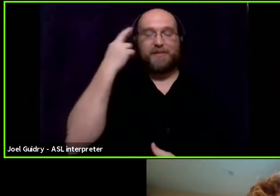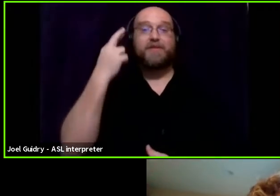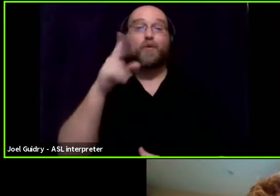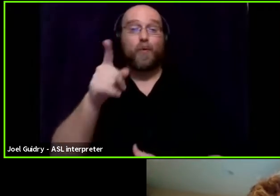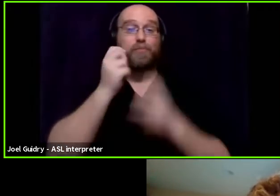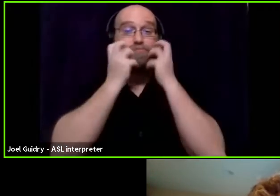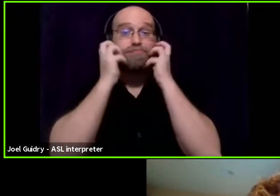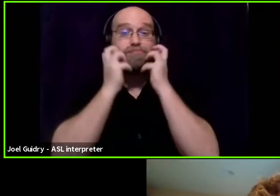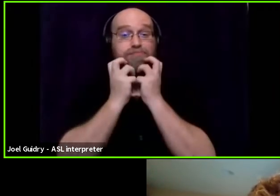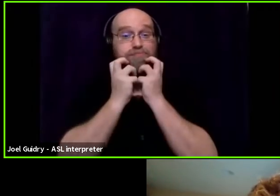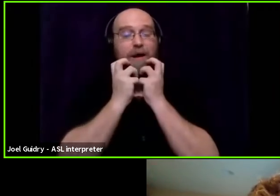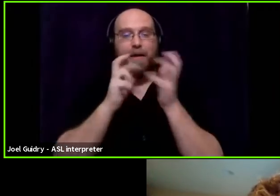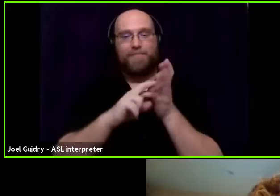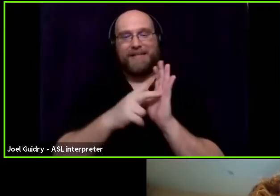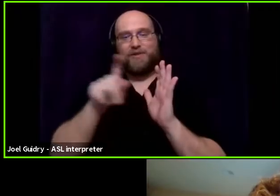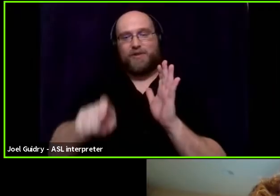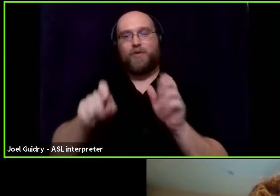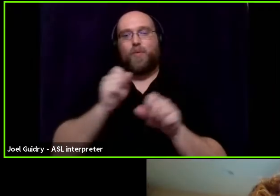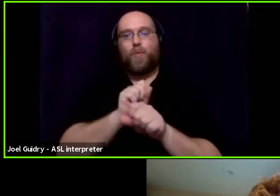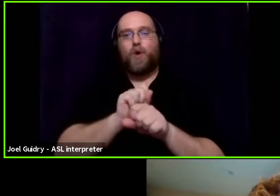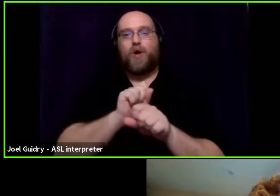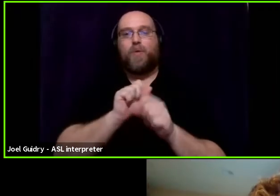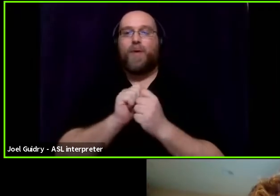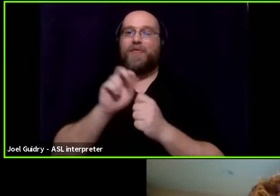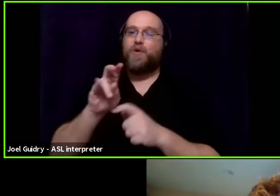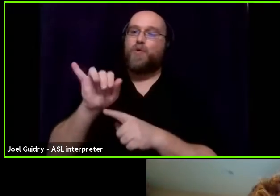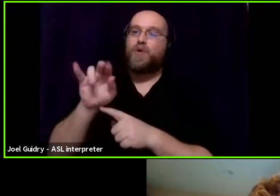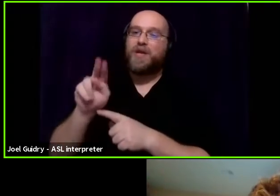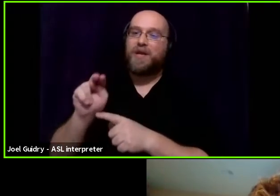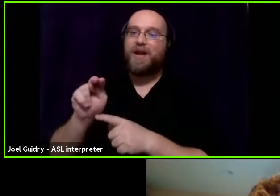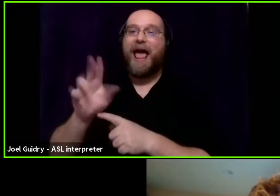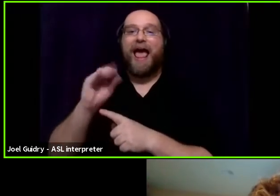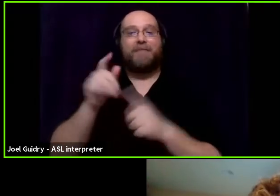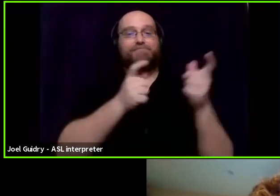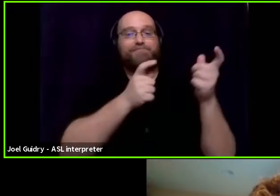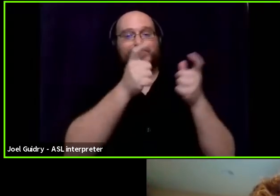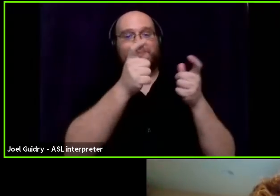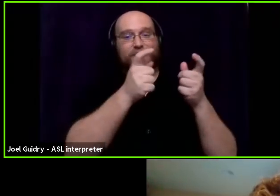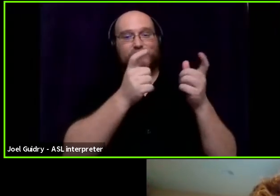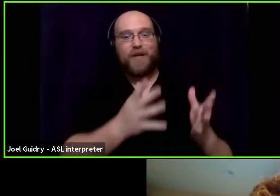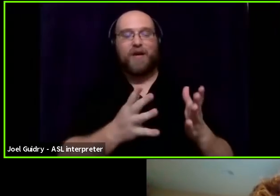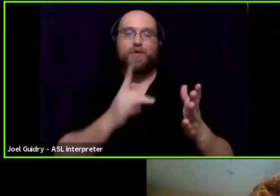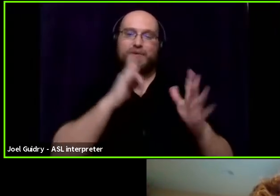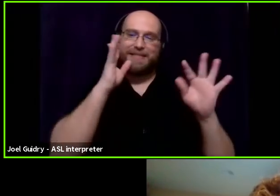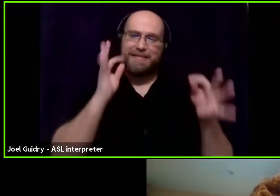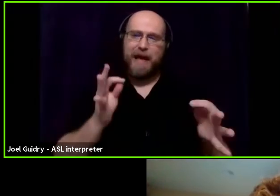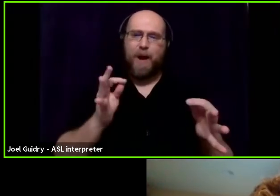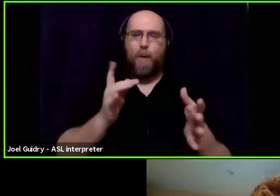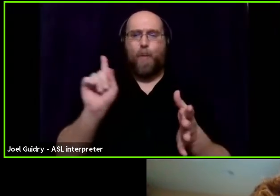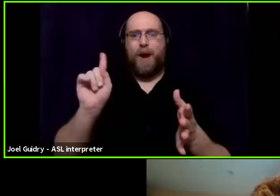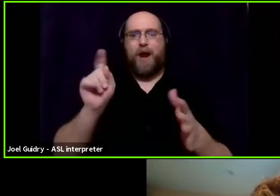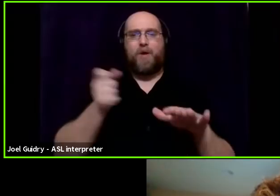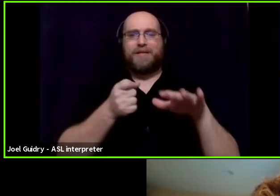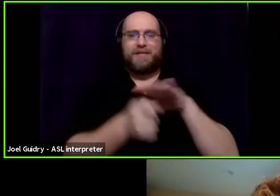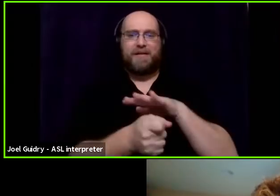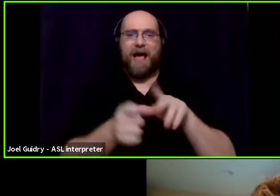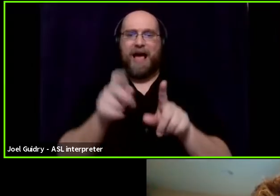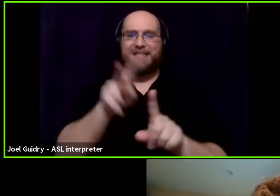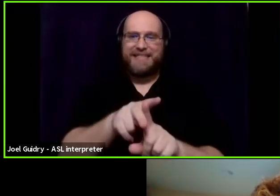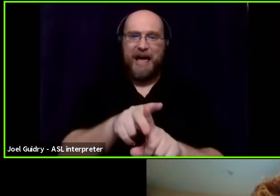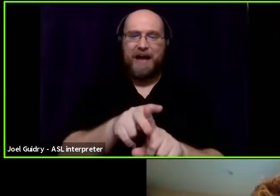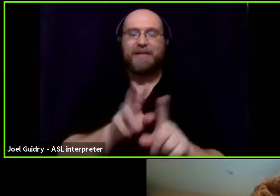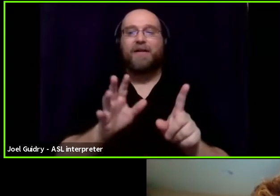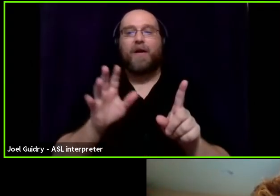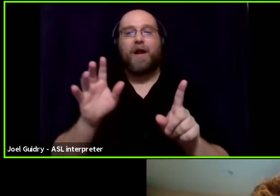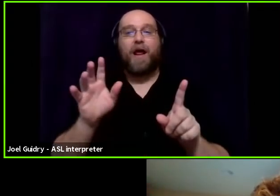need to work with your local and your administrator to determine what your assignment is, and is there an alternative to